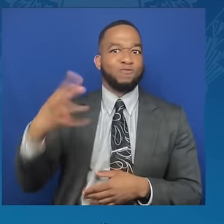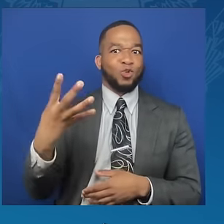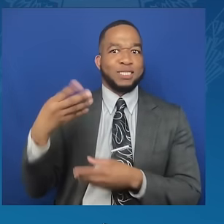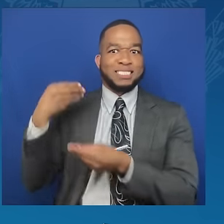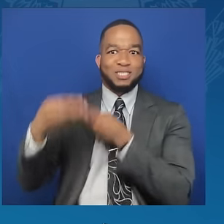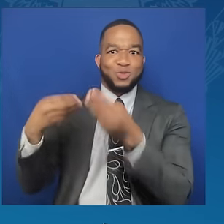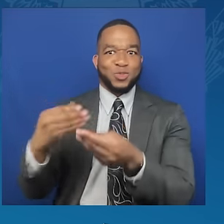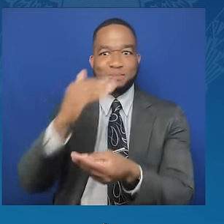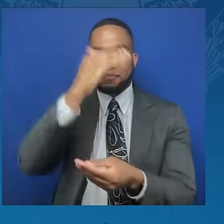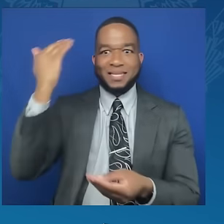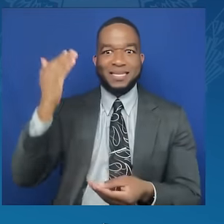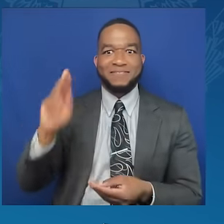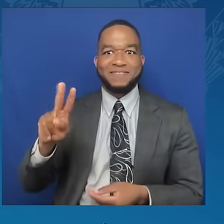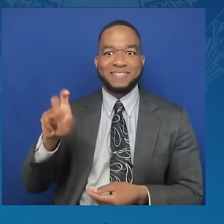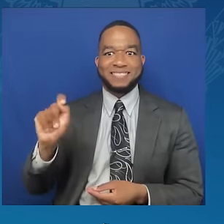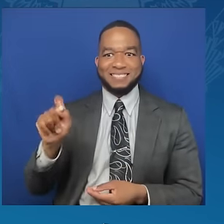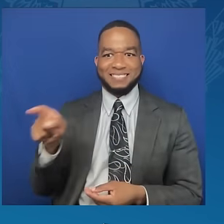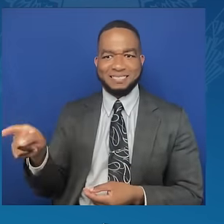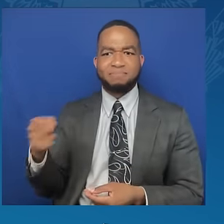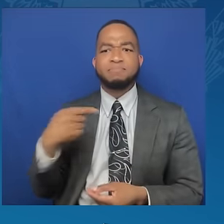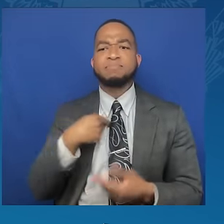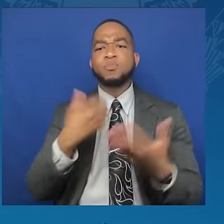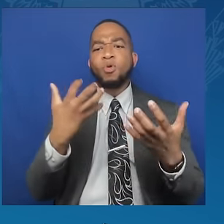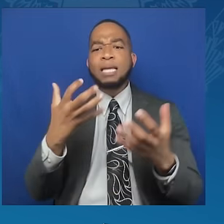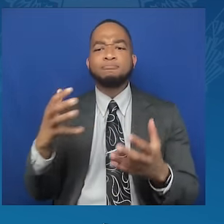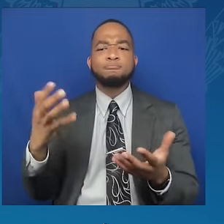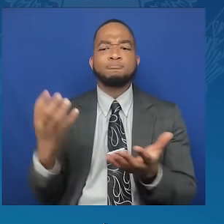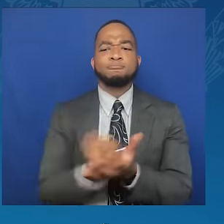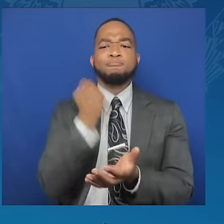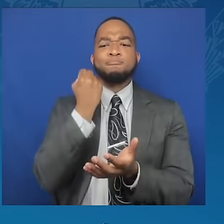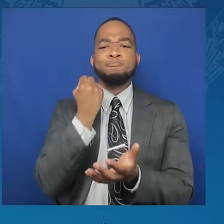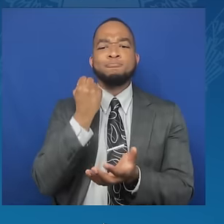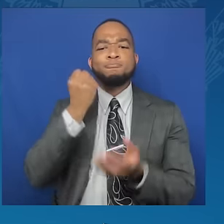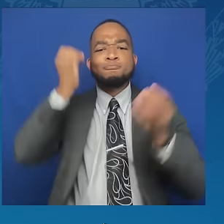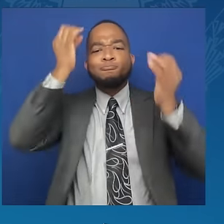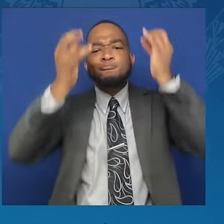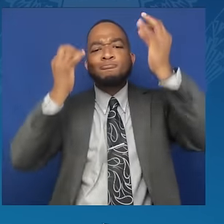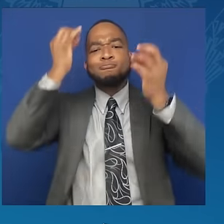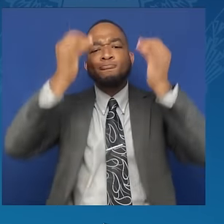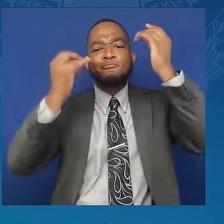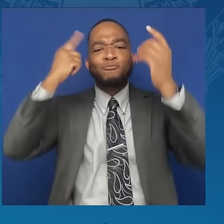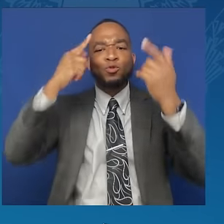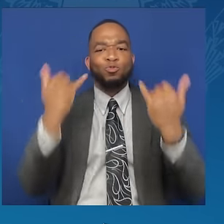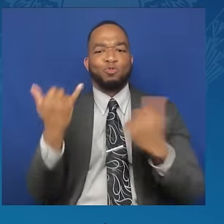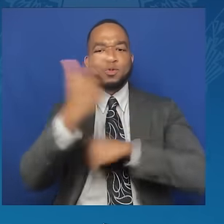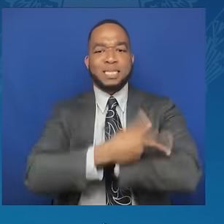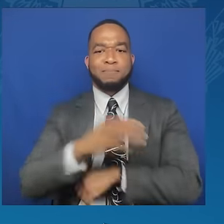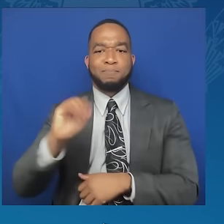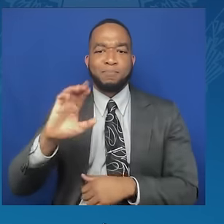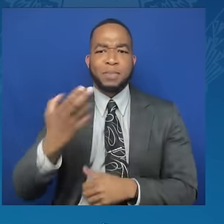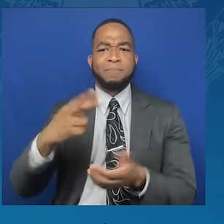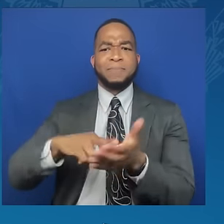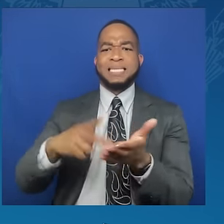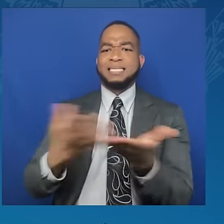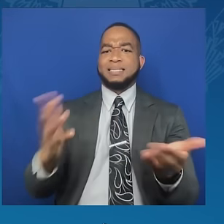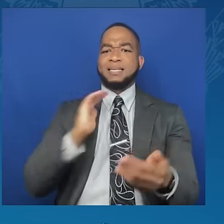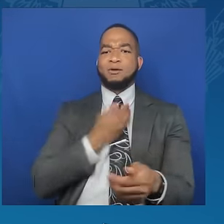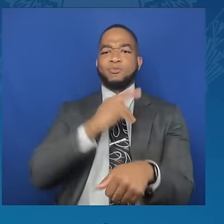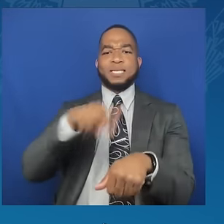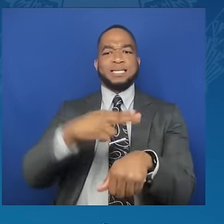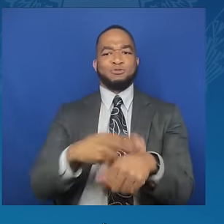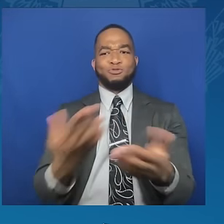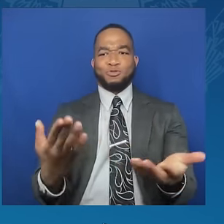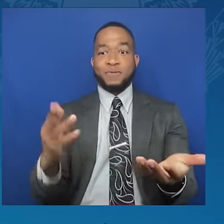to the veterans whose service and sacrifice enables the very existence of our country. The march was